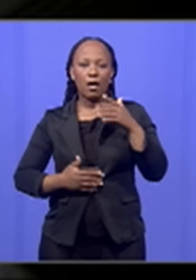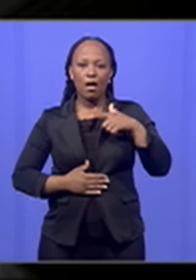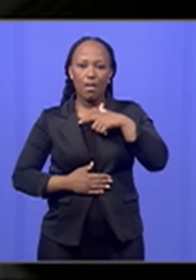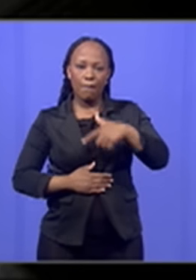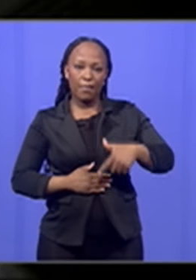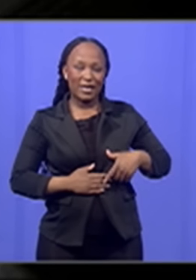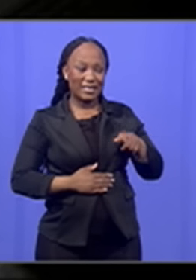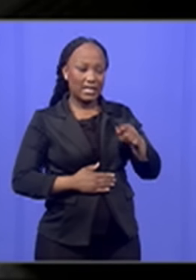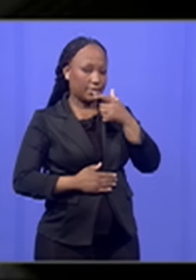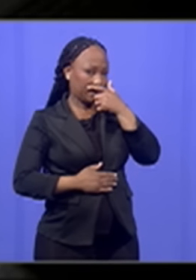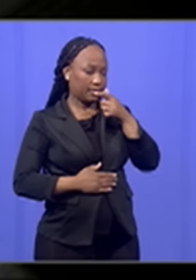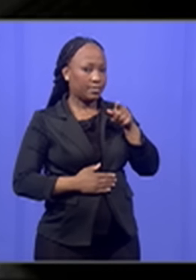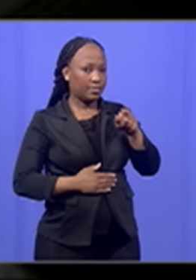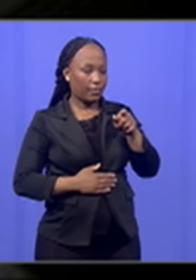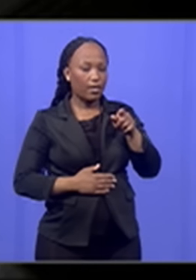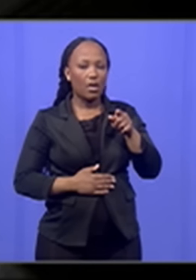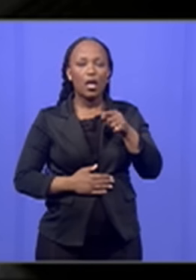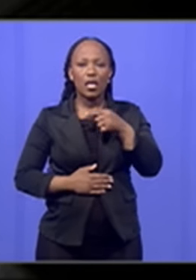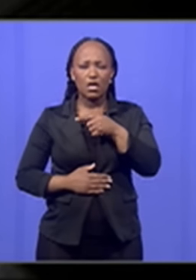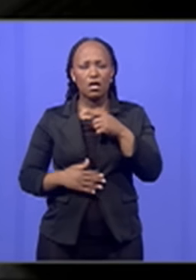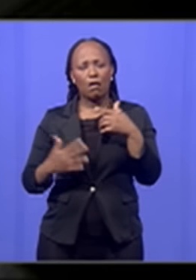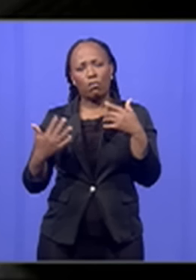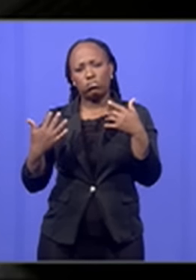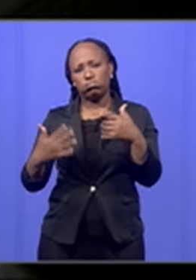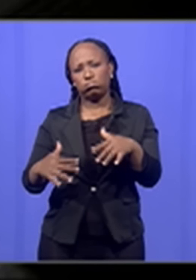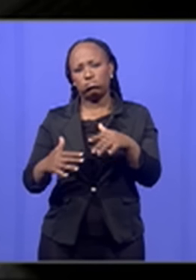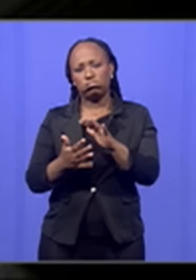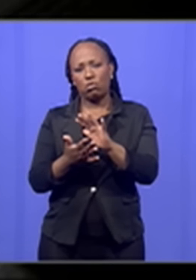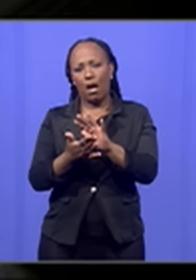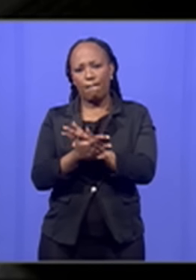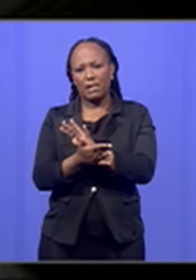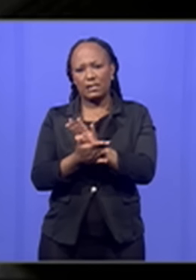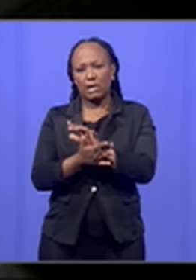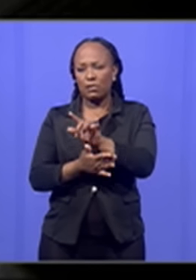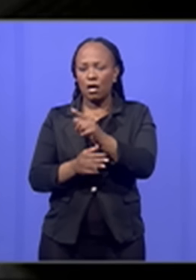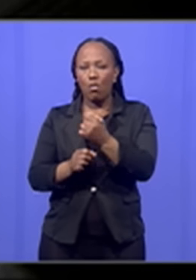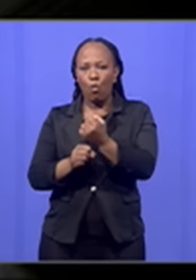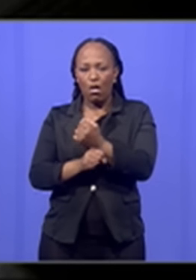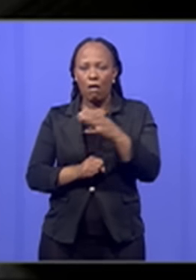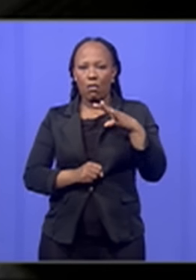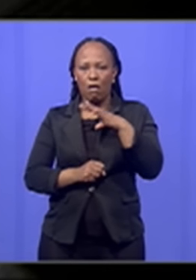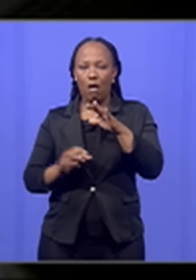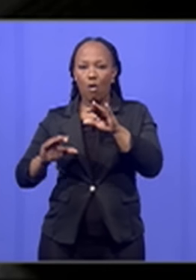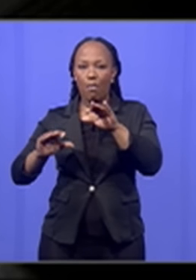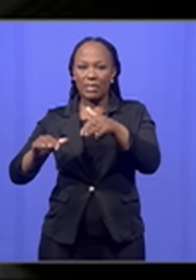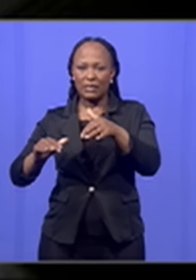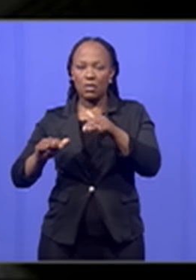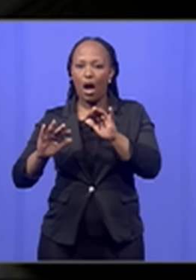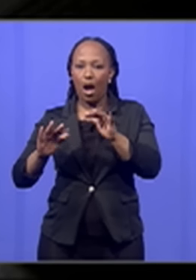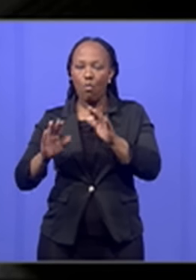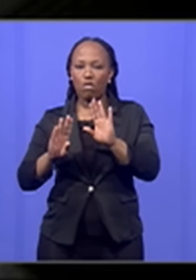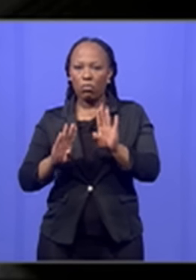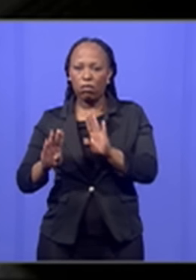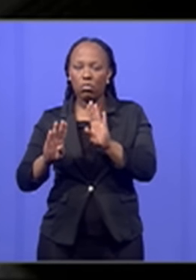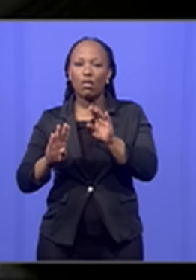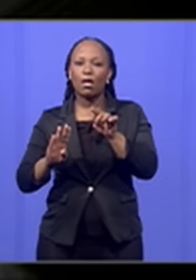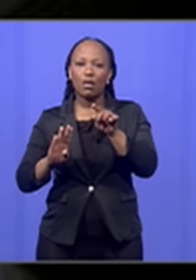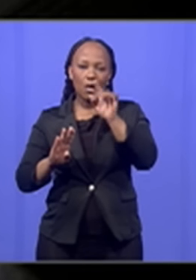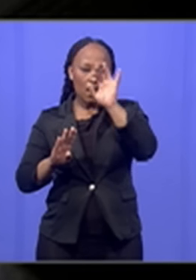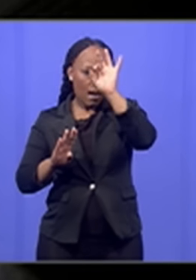again expresses his deepest appreciation for the work conducted by the Commission as well as for the manner in which law